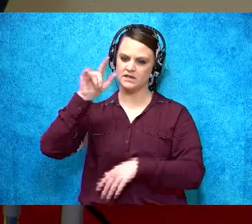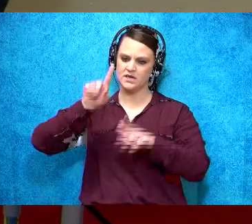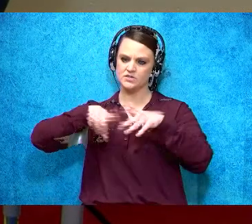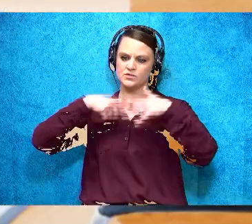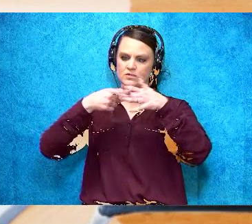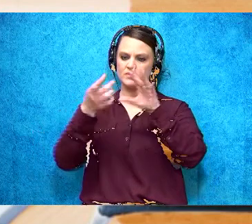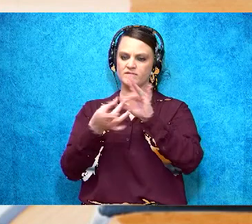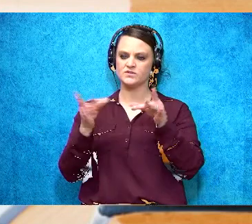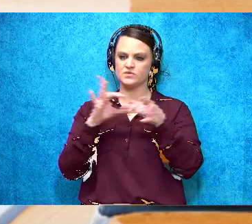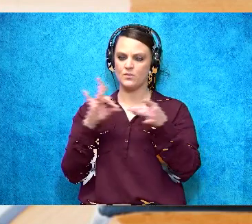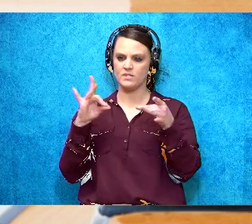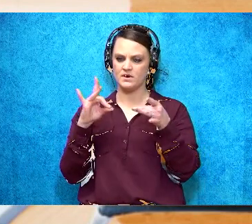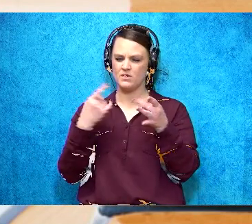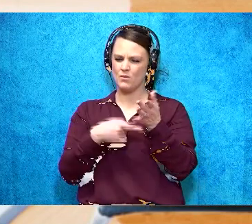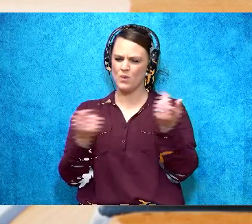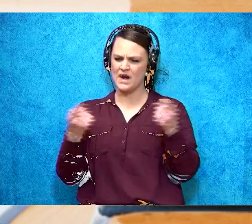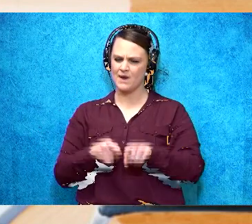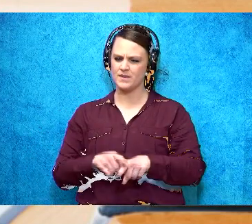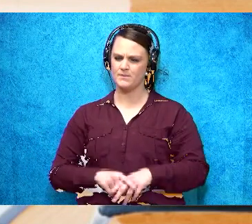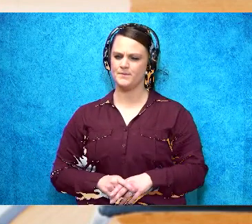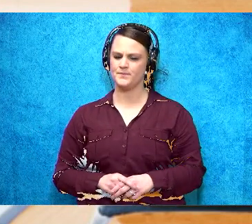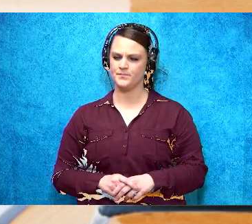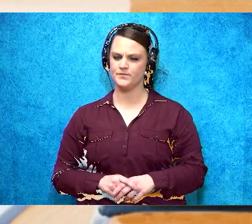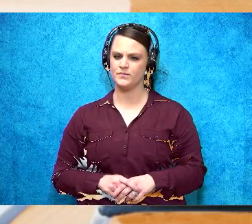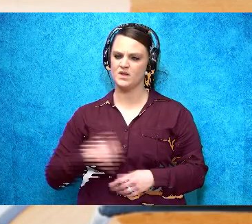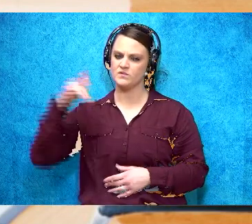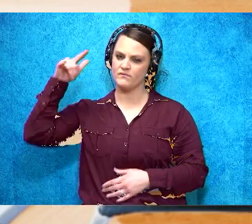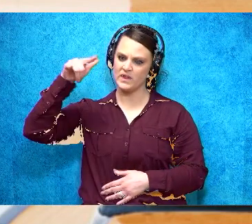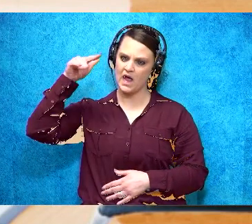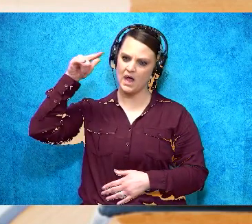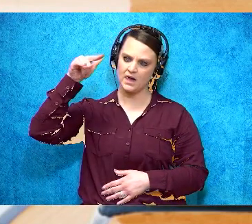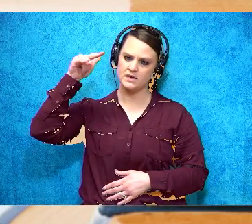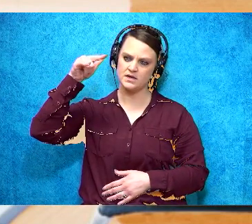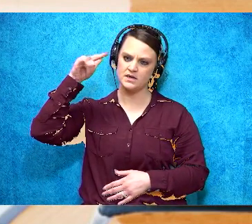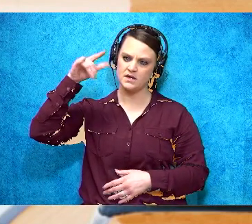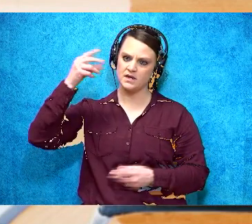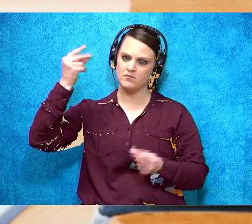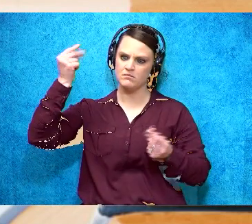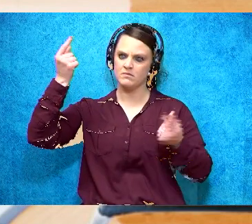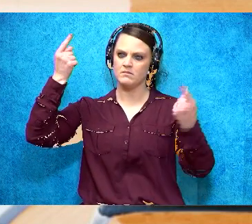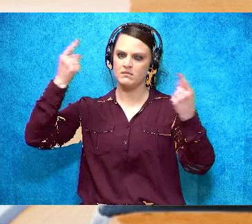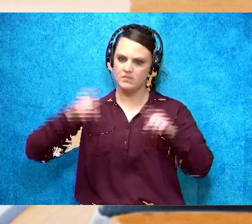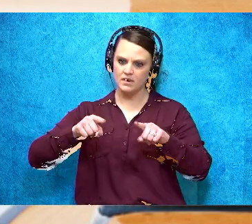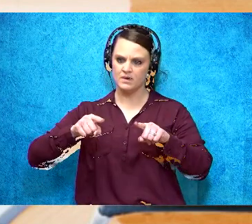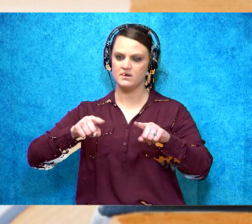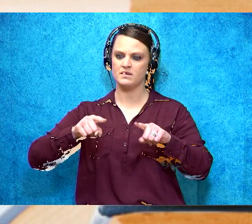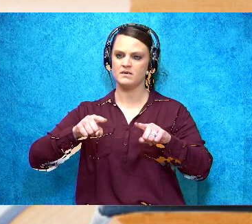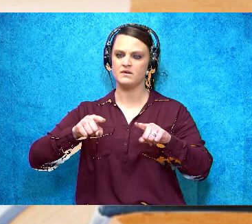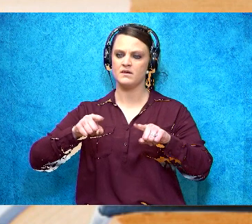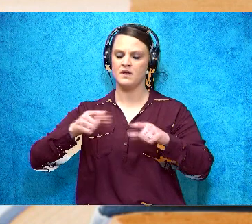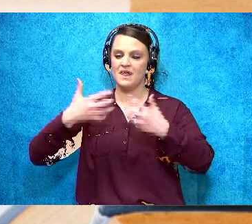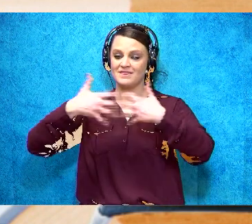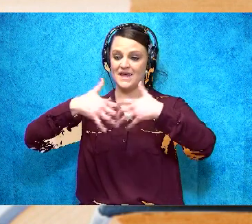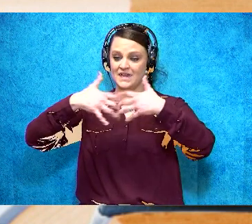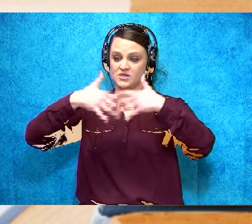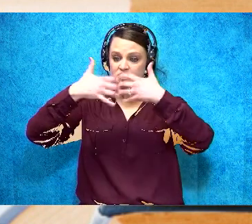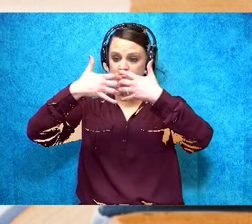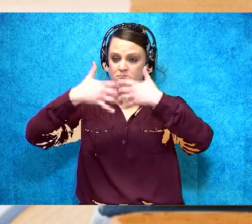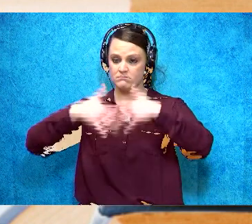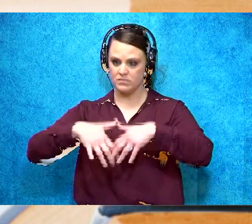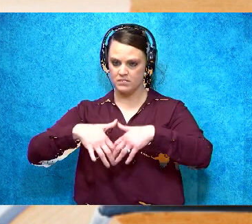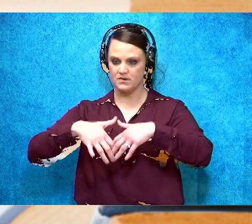story? Do you remember? They're flying, and then all of a sudden, one engine stops.